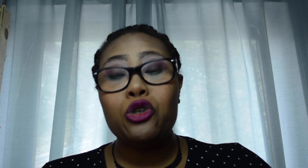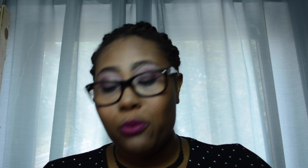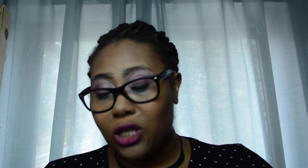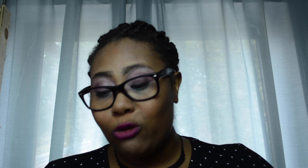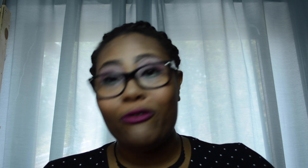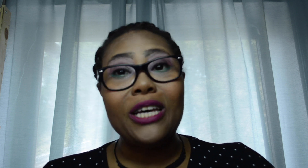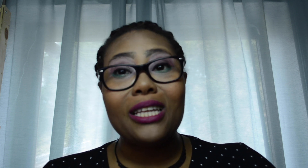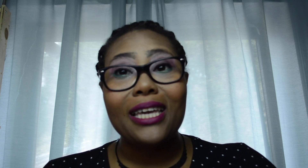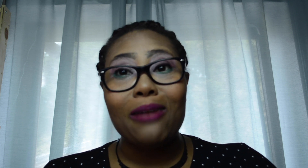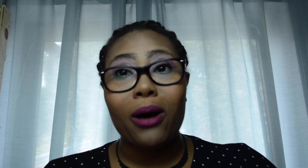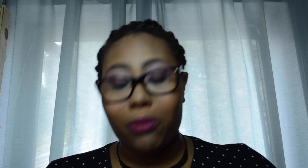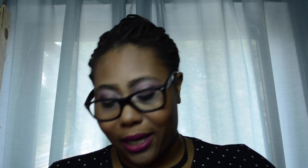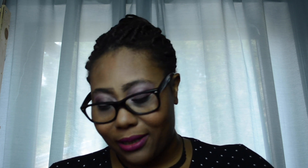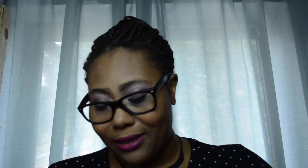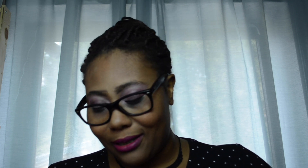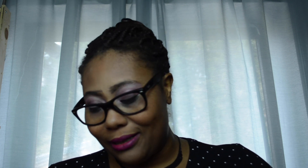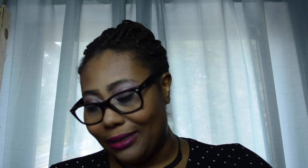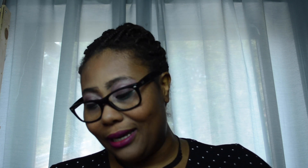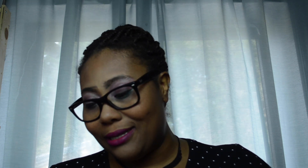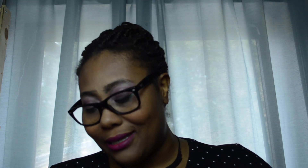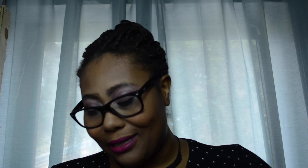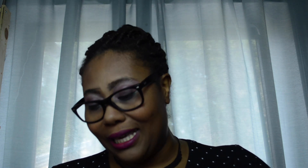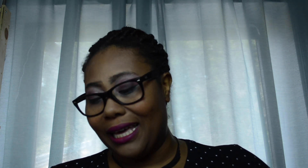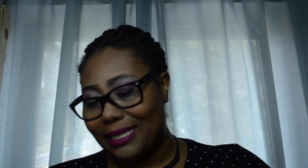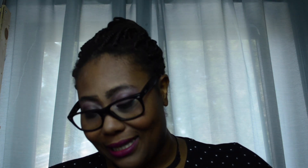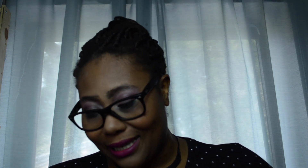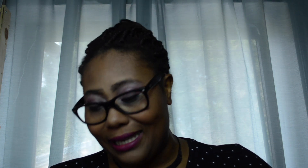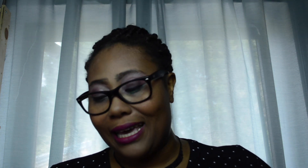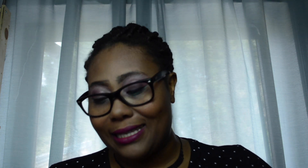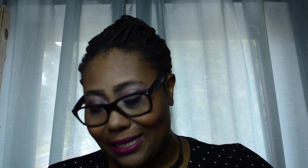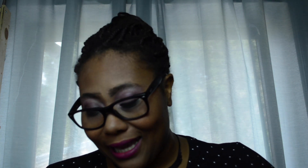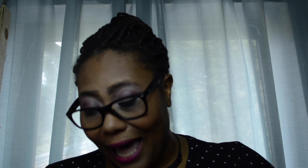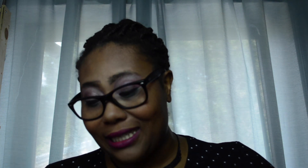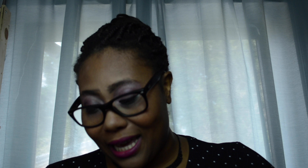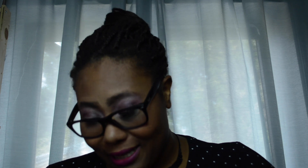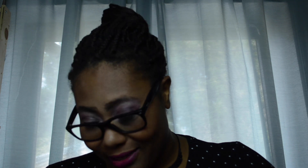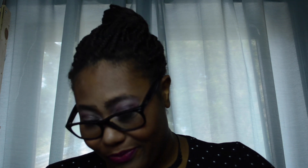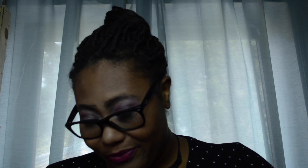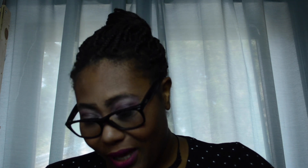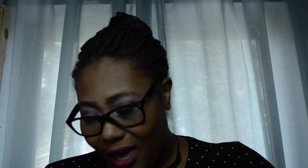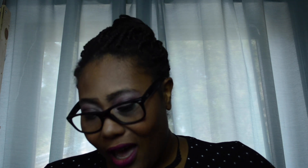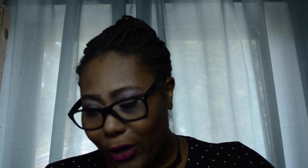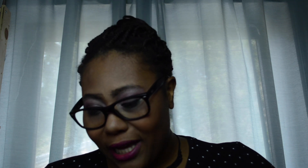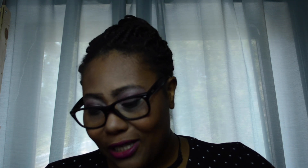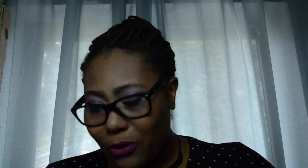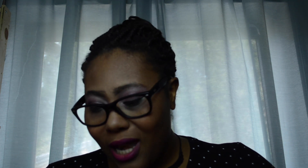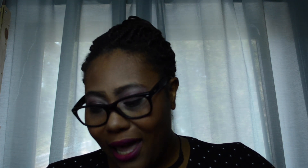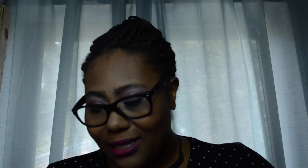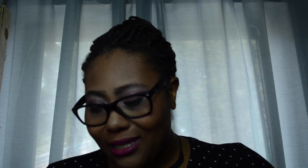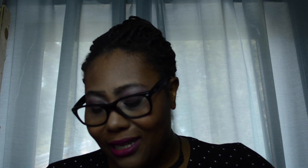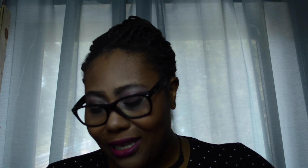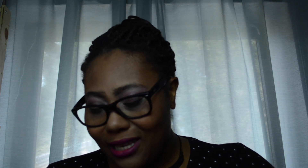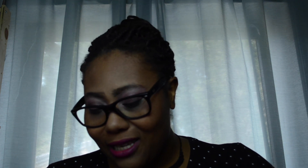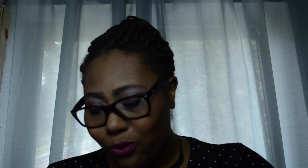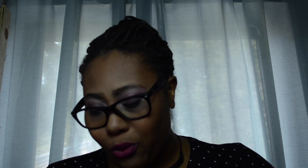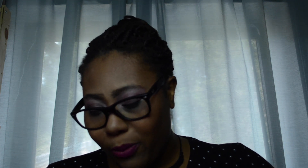show too much feeling in public. Yes, yes, yes, and yes. Okay, so